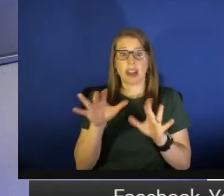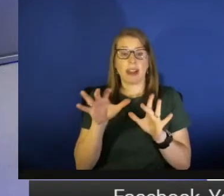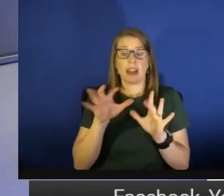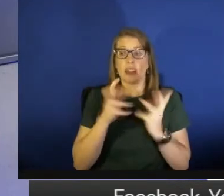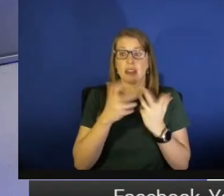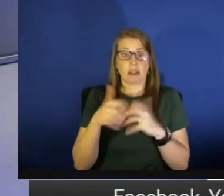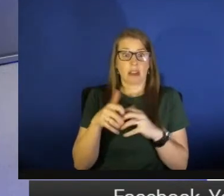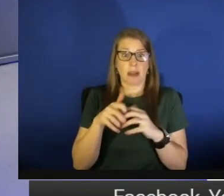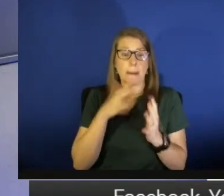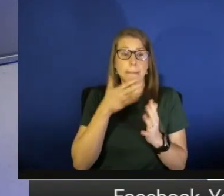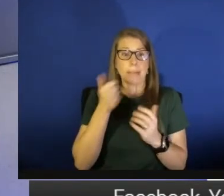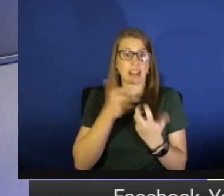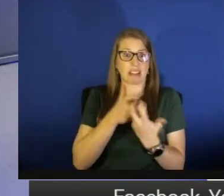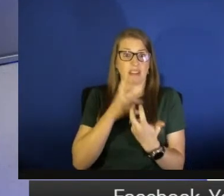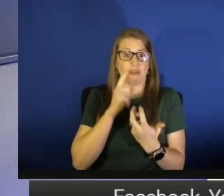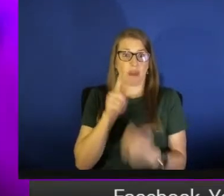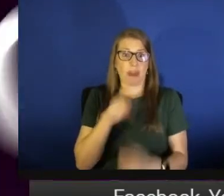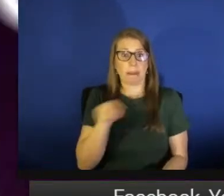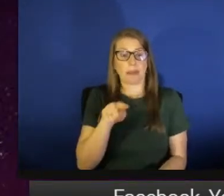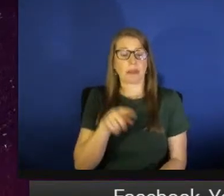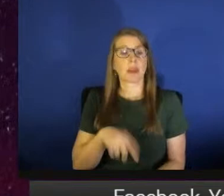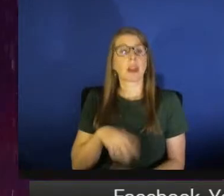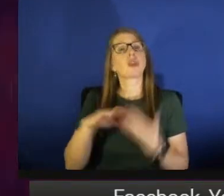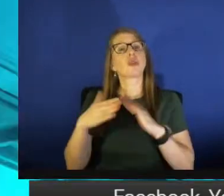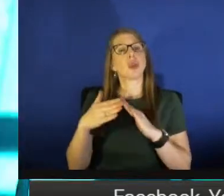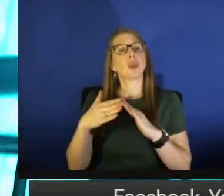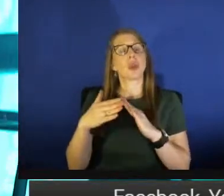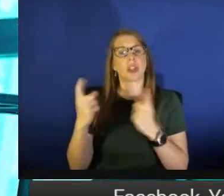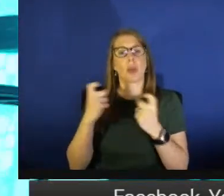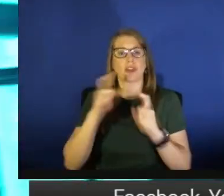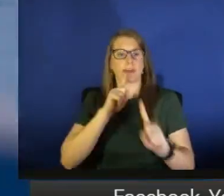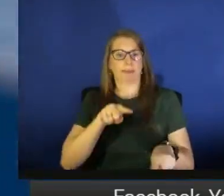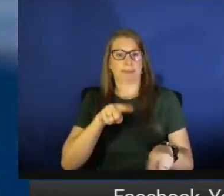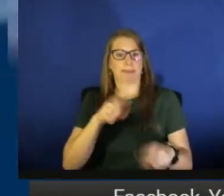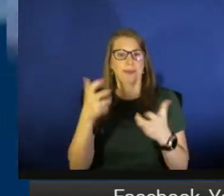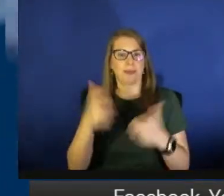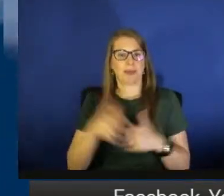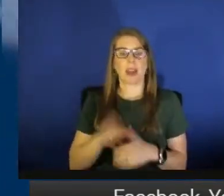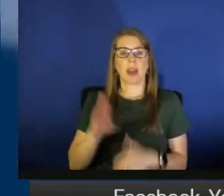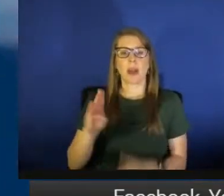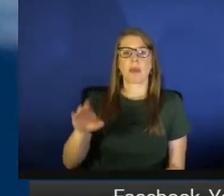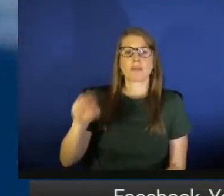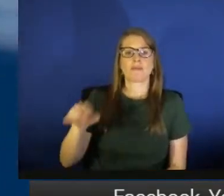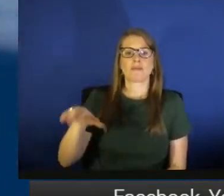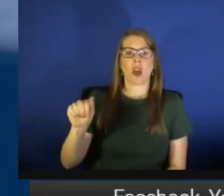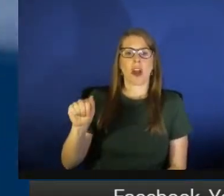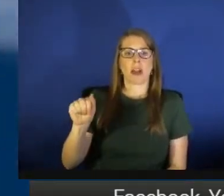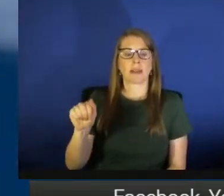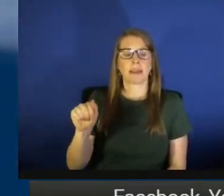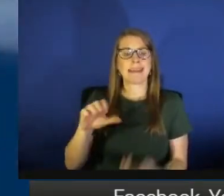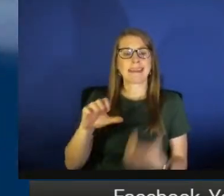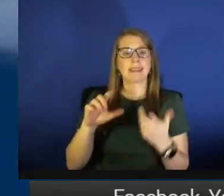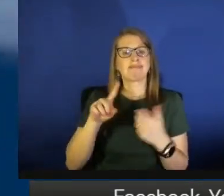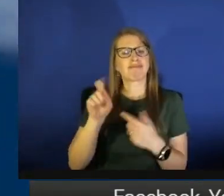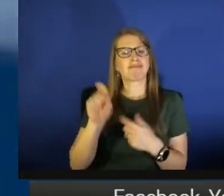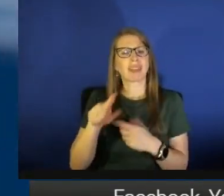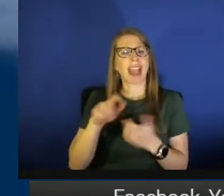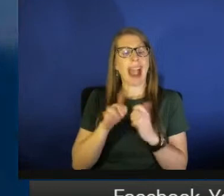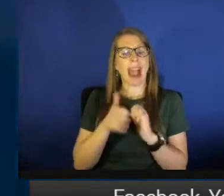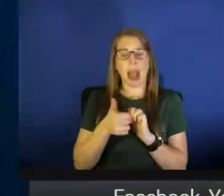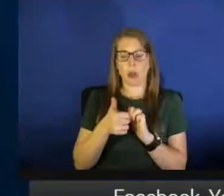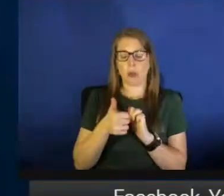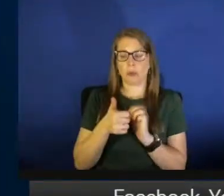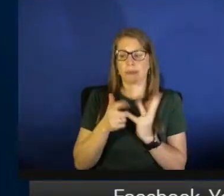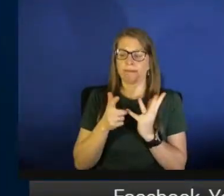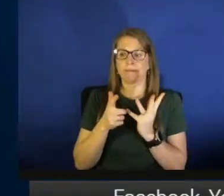Yeah. During this time. I want to get to some community questions, and Barbara has one right now. How did you handle the growing distrust of mainstream media